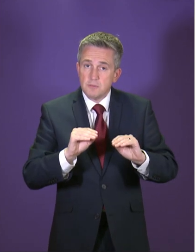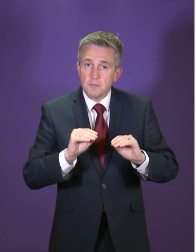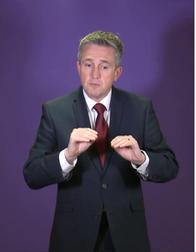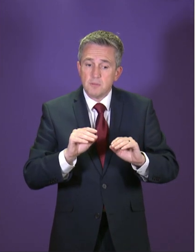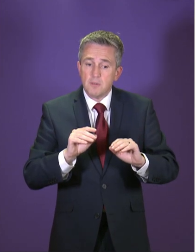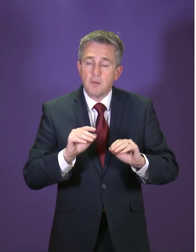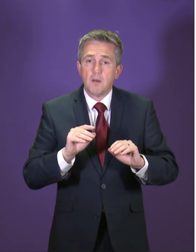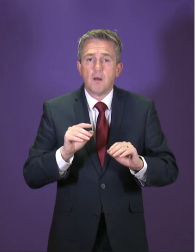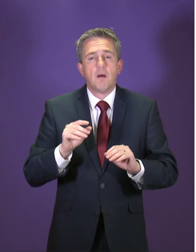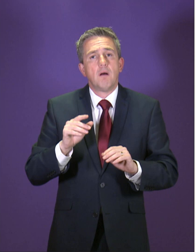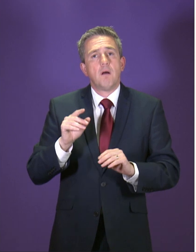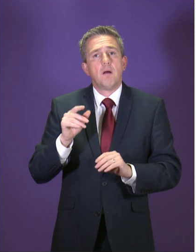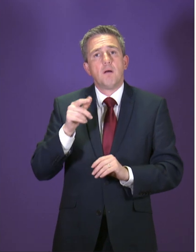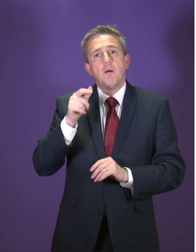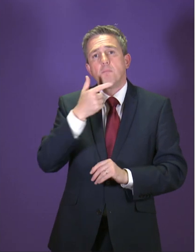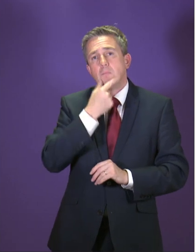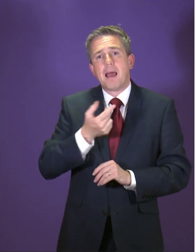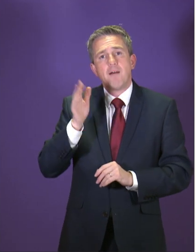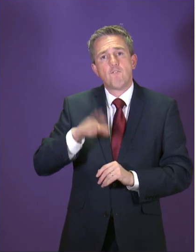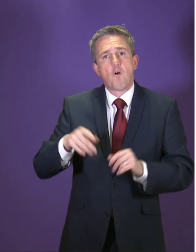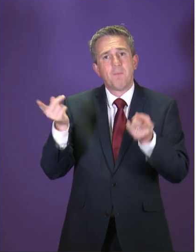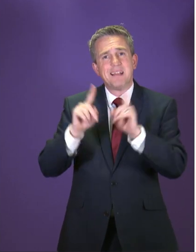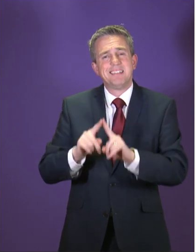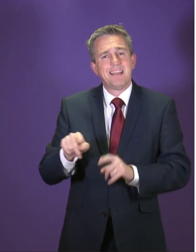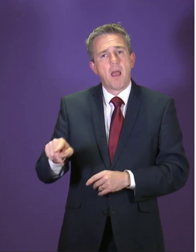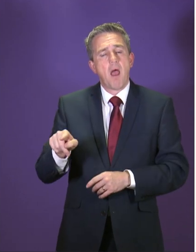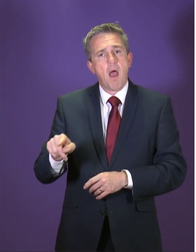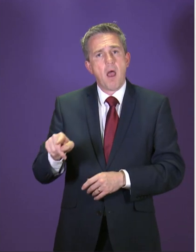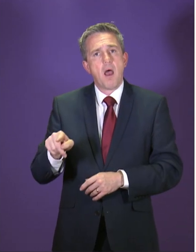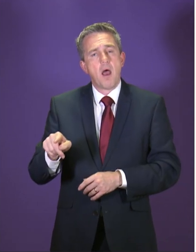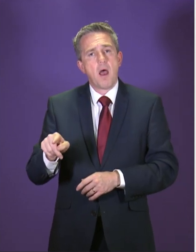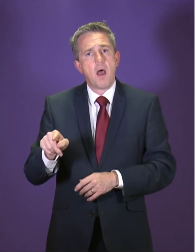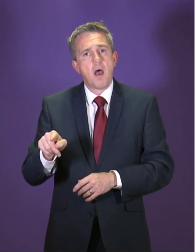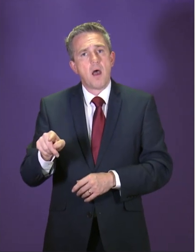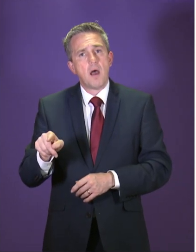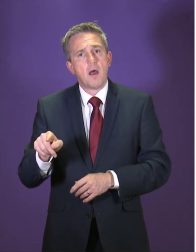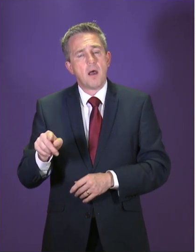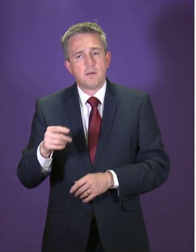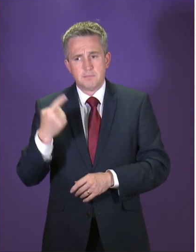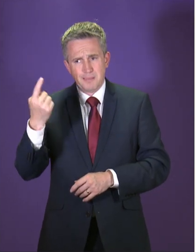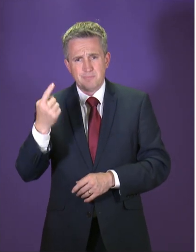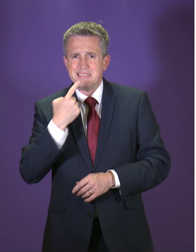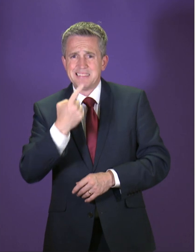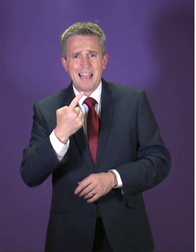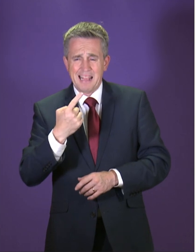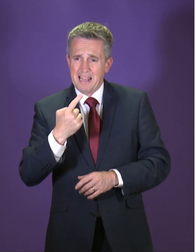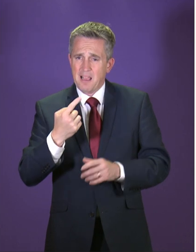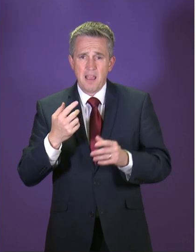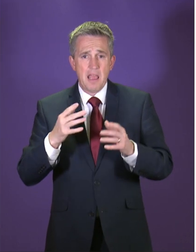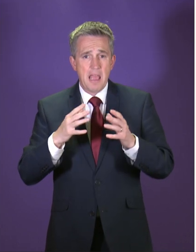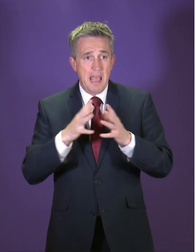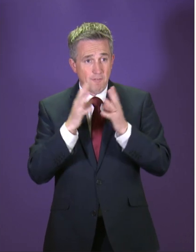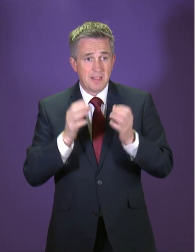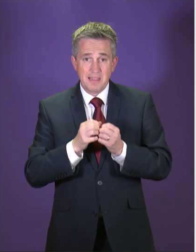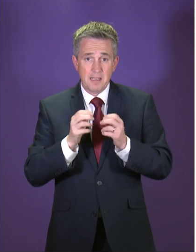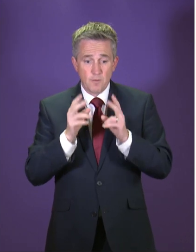My brother from India just mentioned the fact that everything that we see in the world